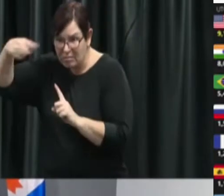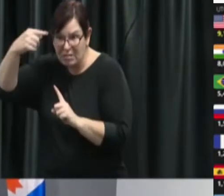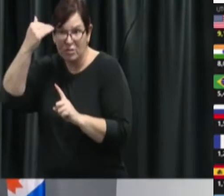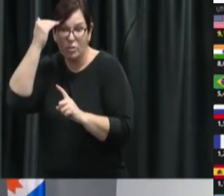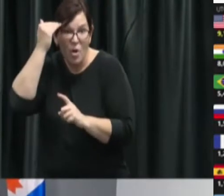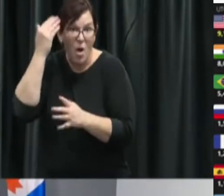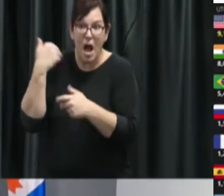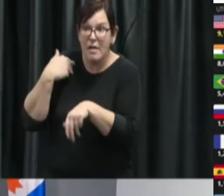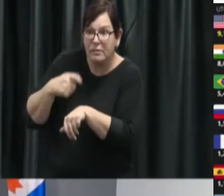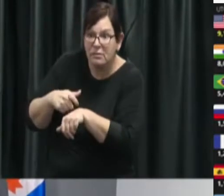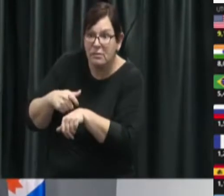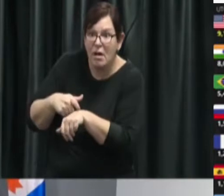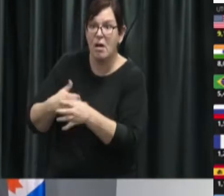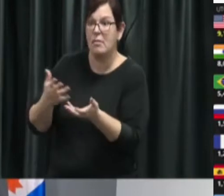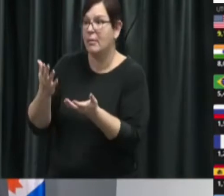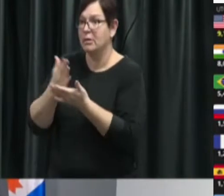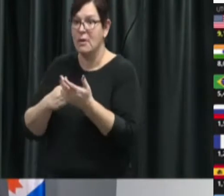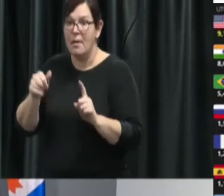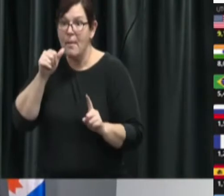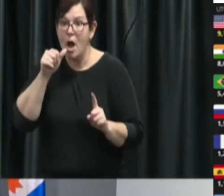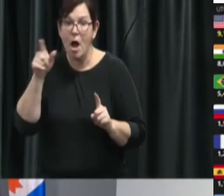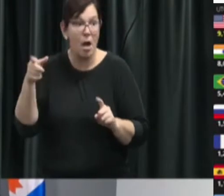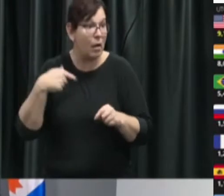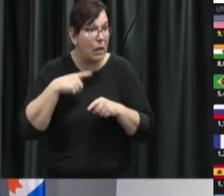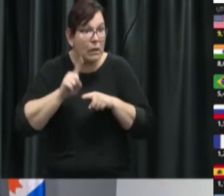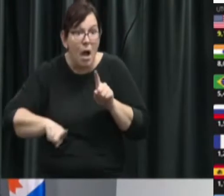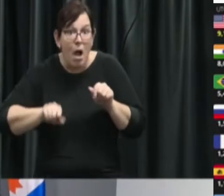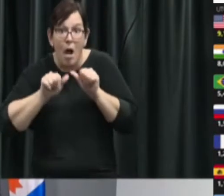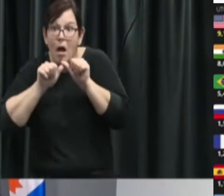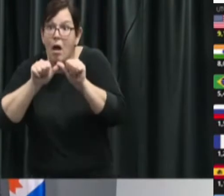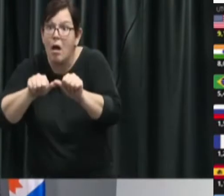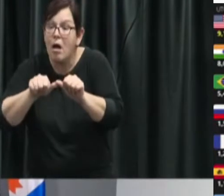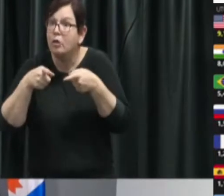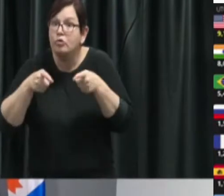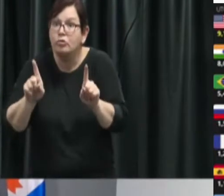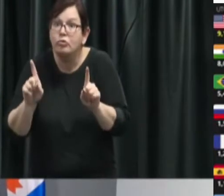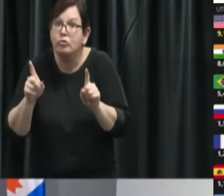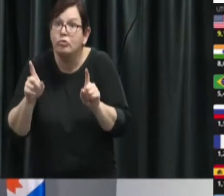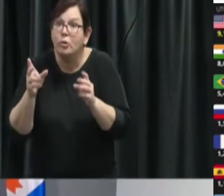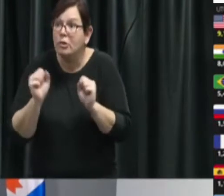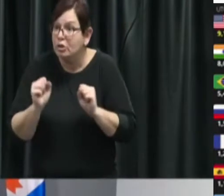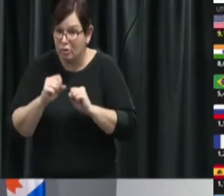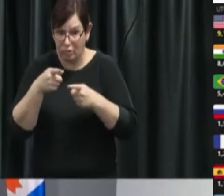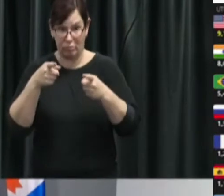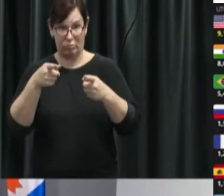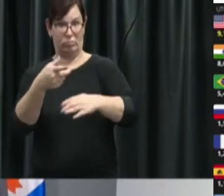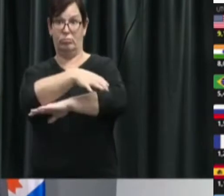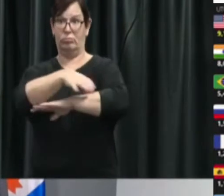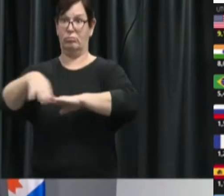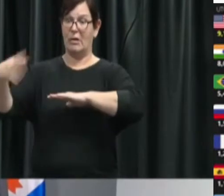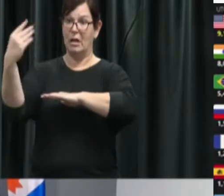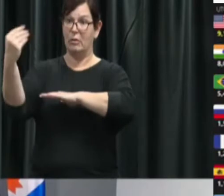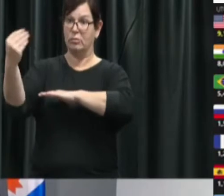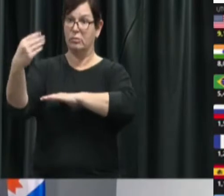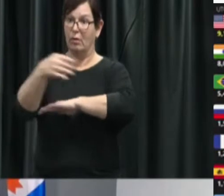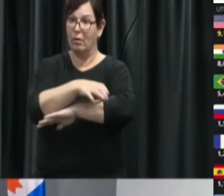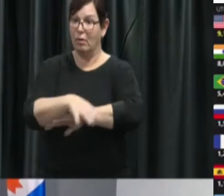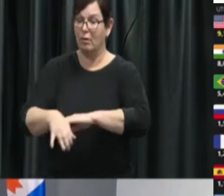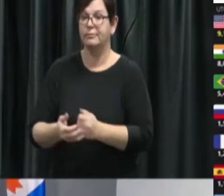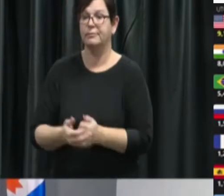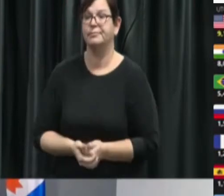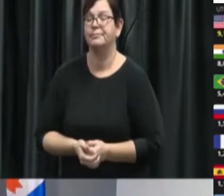aware that they wouldn't be able to operate. Well, going from memory, I think I first started talking about the absolute necessity because of snow clearing, nothing more and